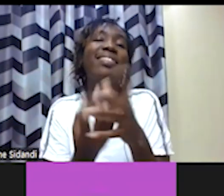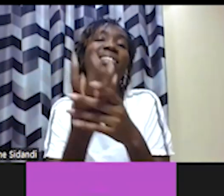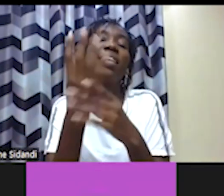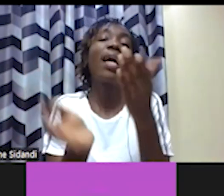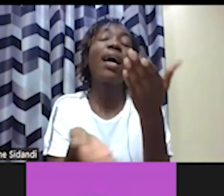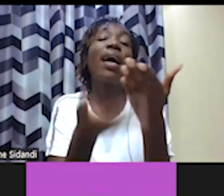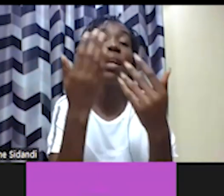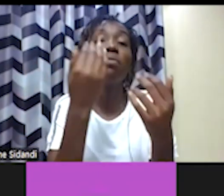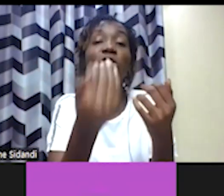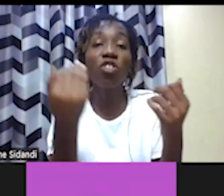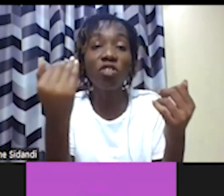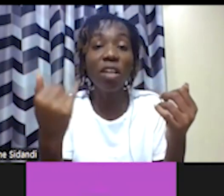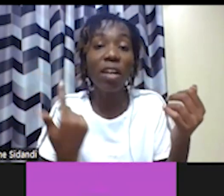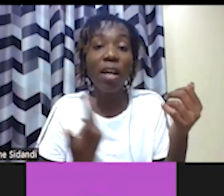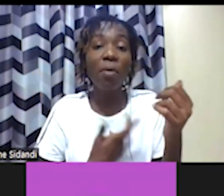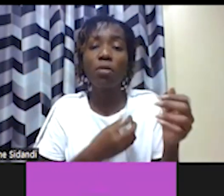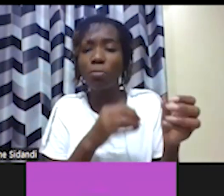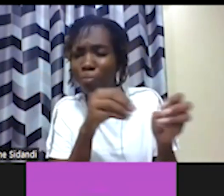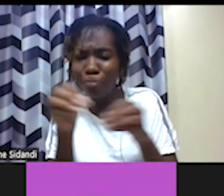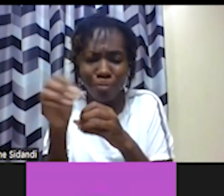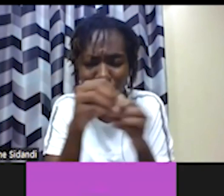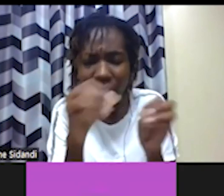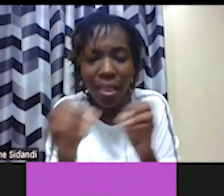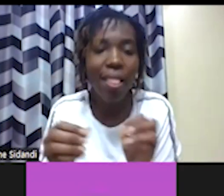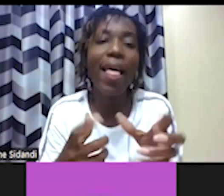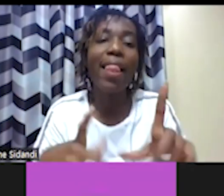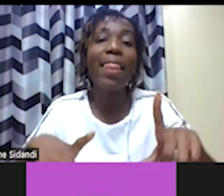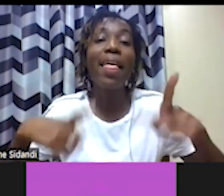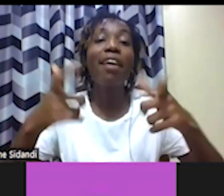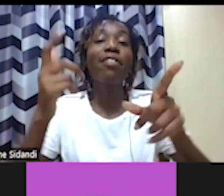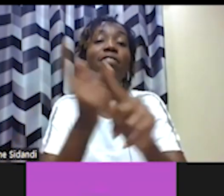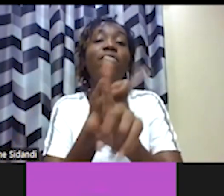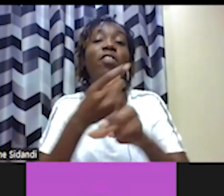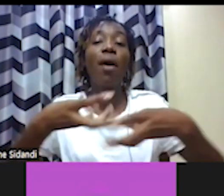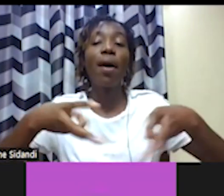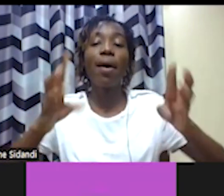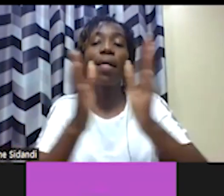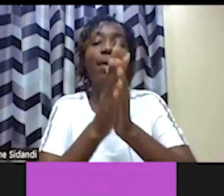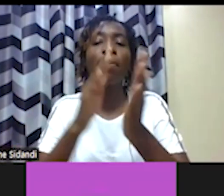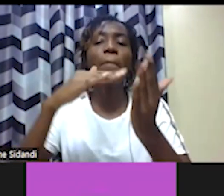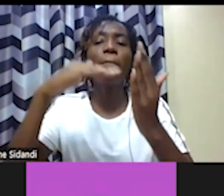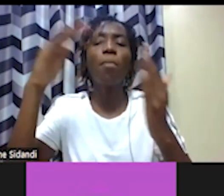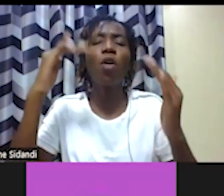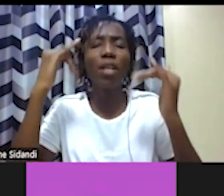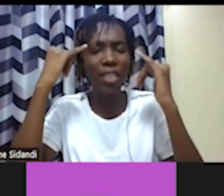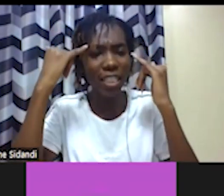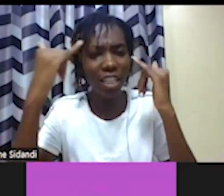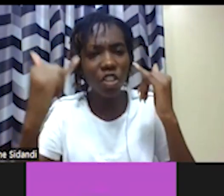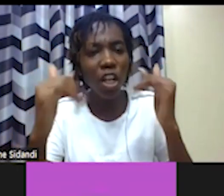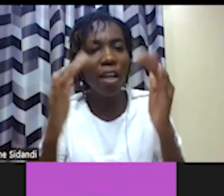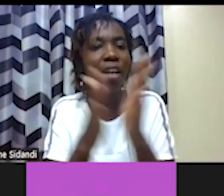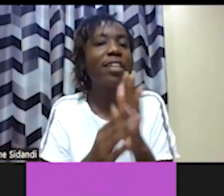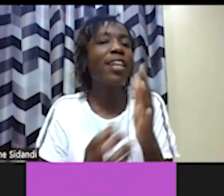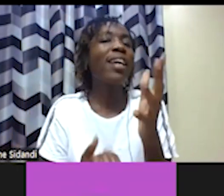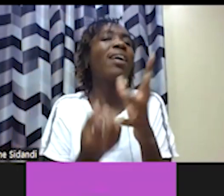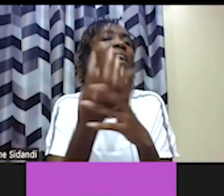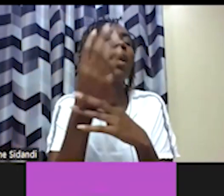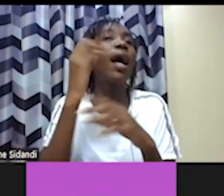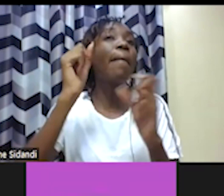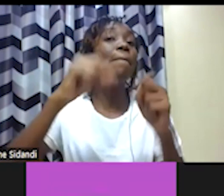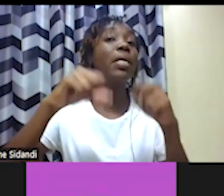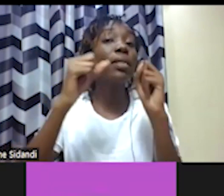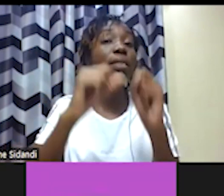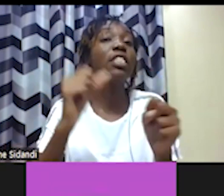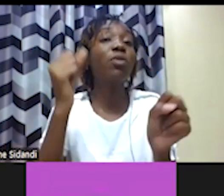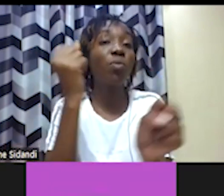help our children maneuver life in a different way, and more intentional, or raise their ability to deal with their